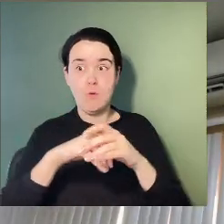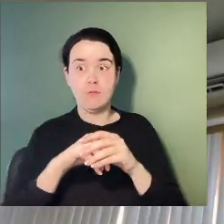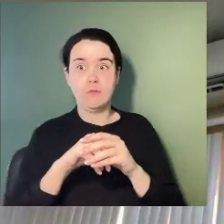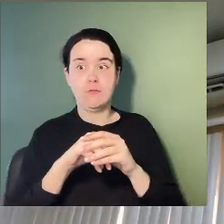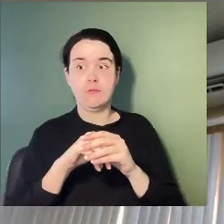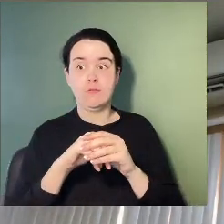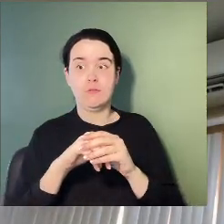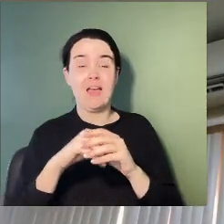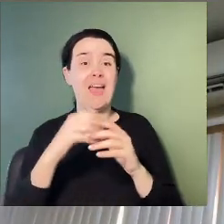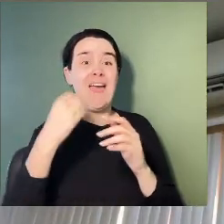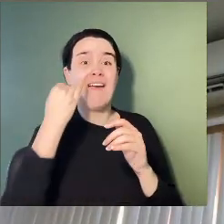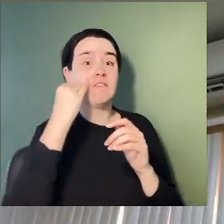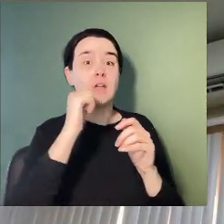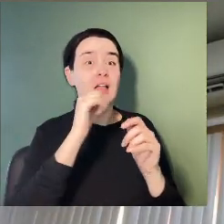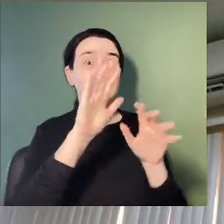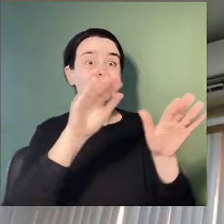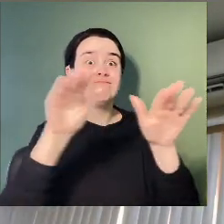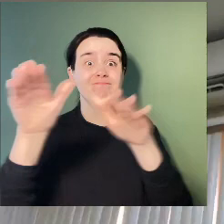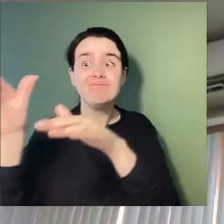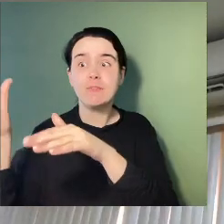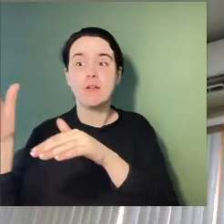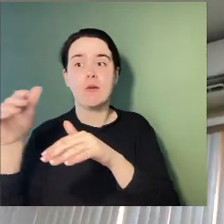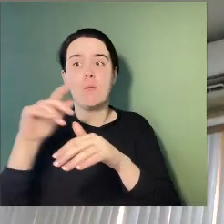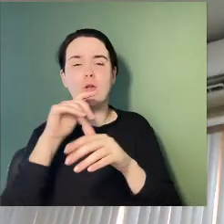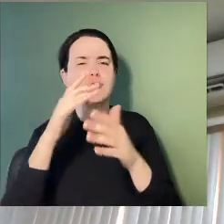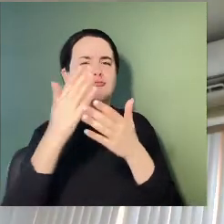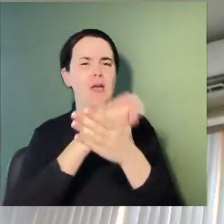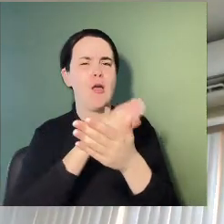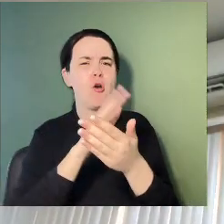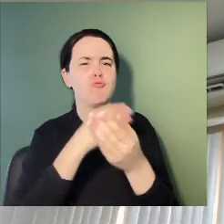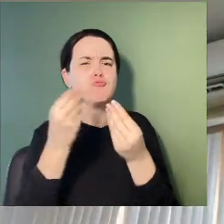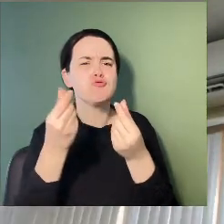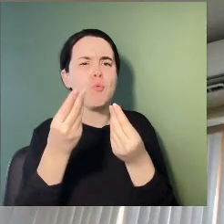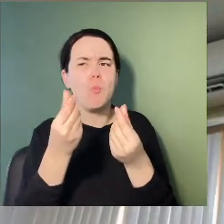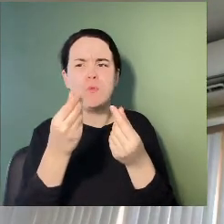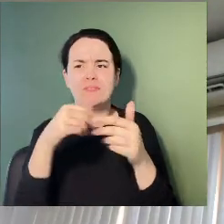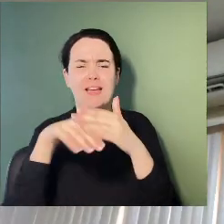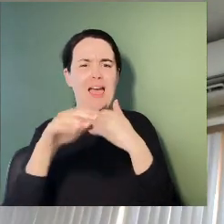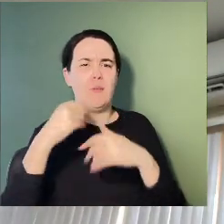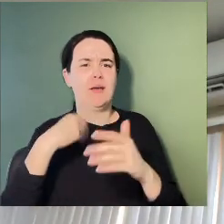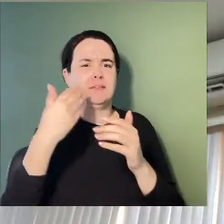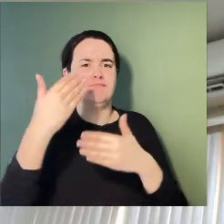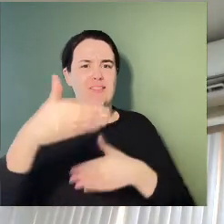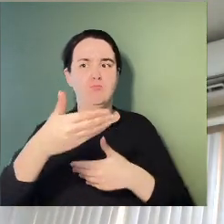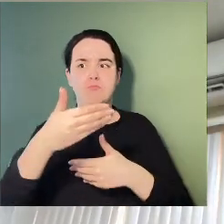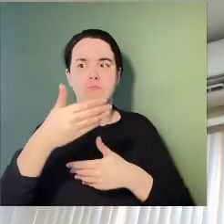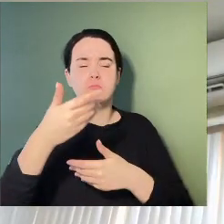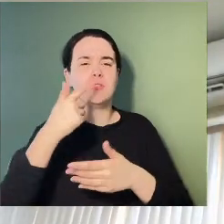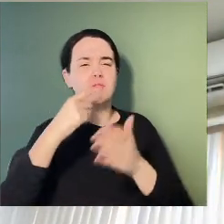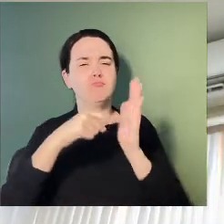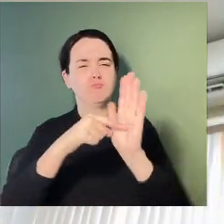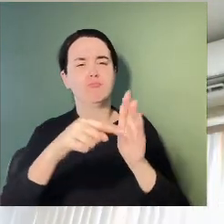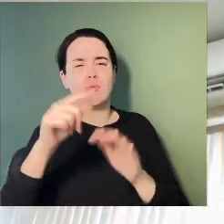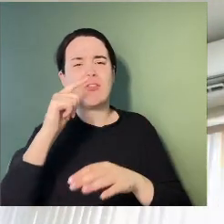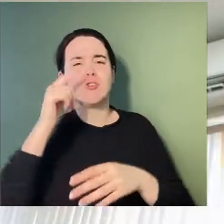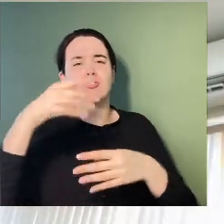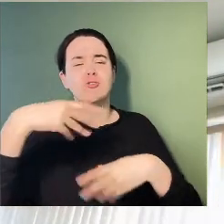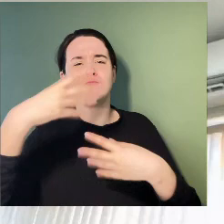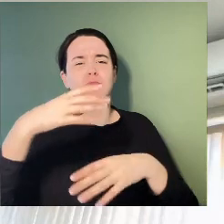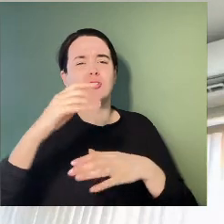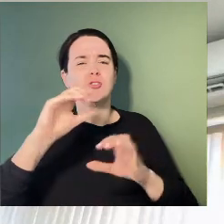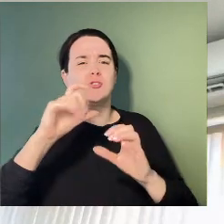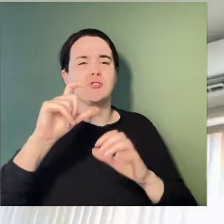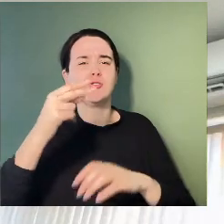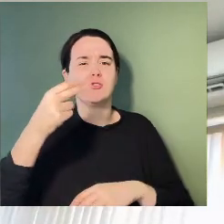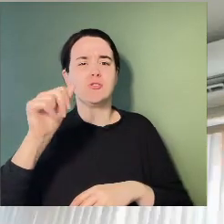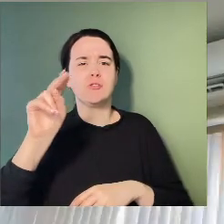resources after our session. I do see as well in our chat we have questions. So, panelists, we're going to have